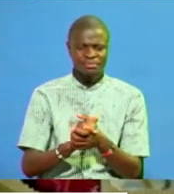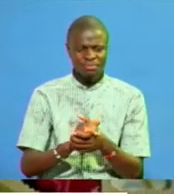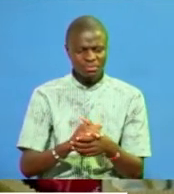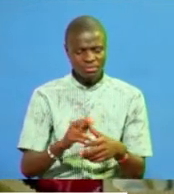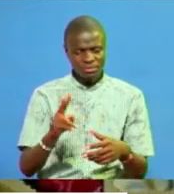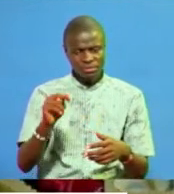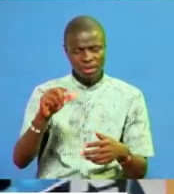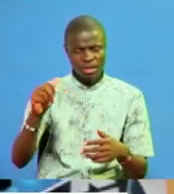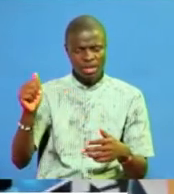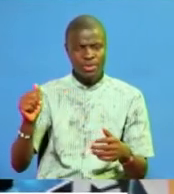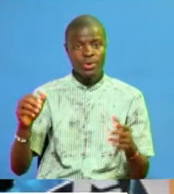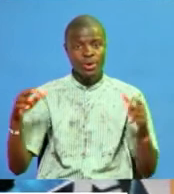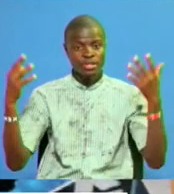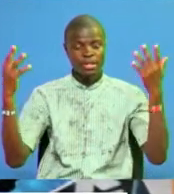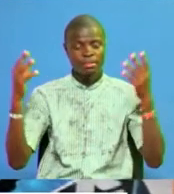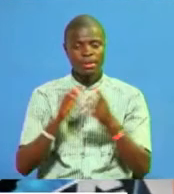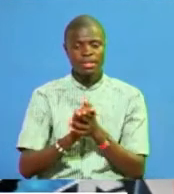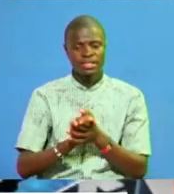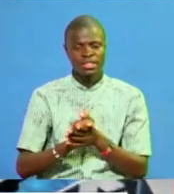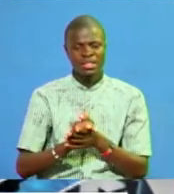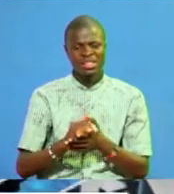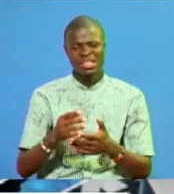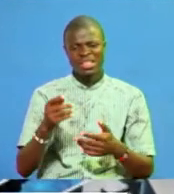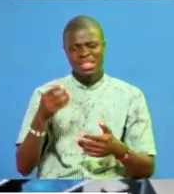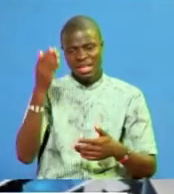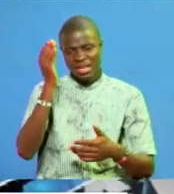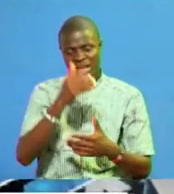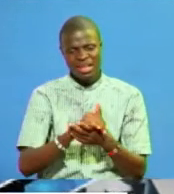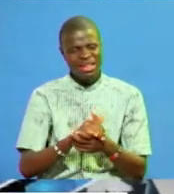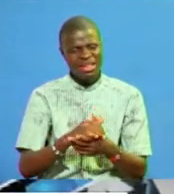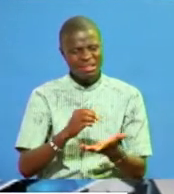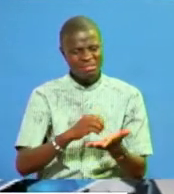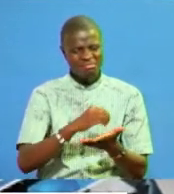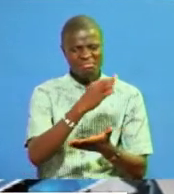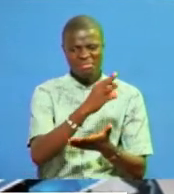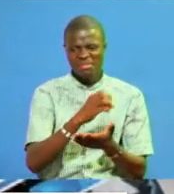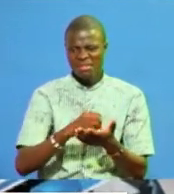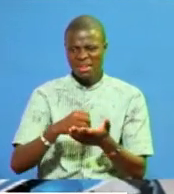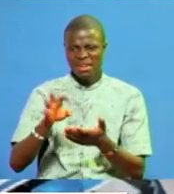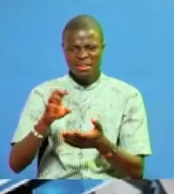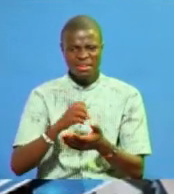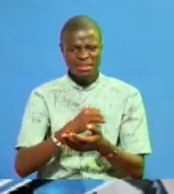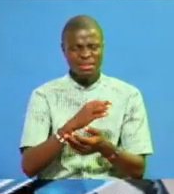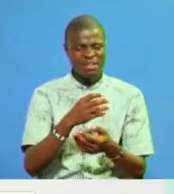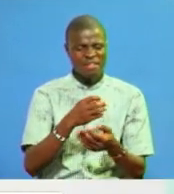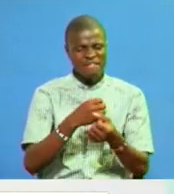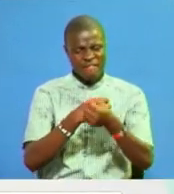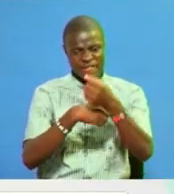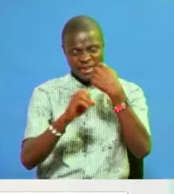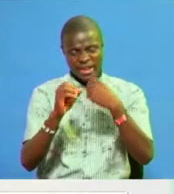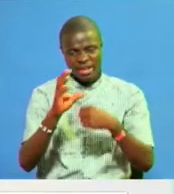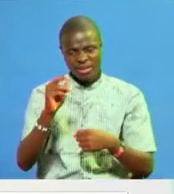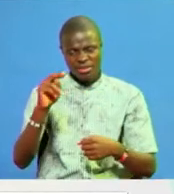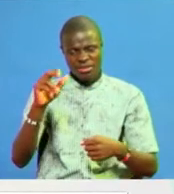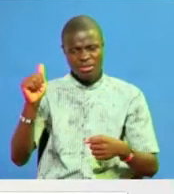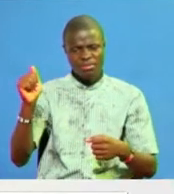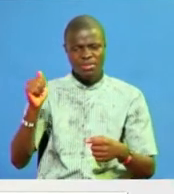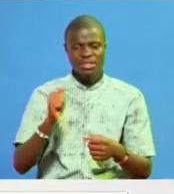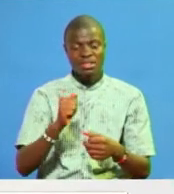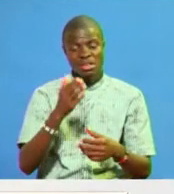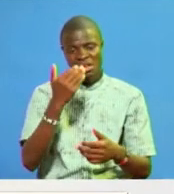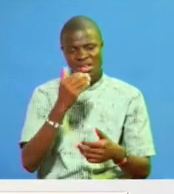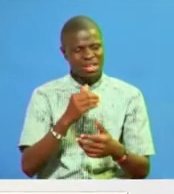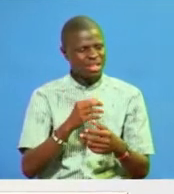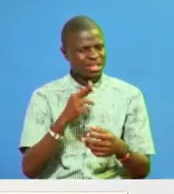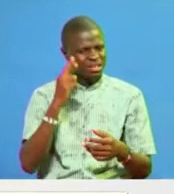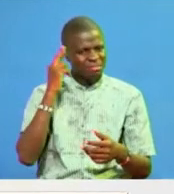organization celebrates the holiday by giving out free condoms. It is a day that seeks to remind the